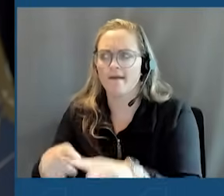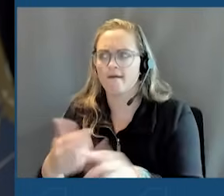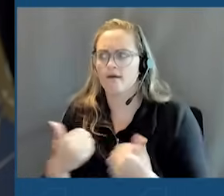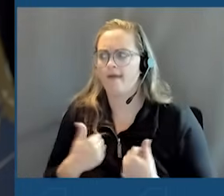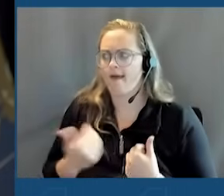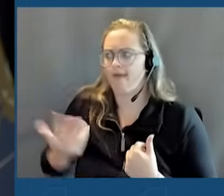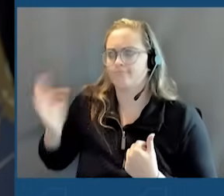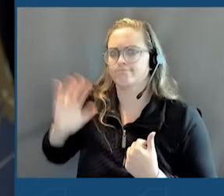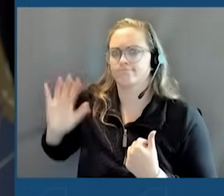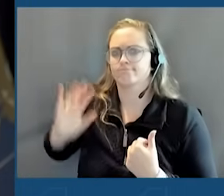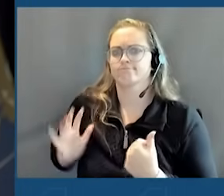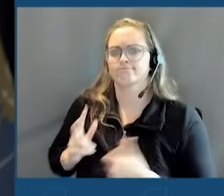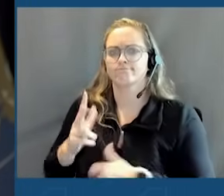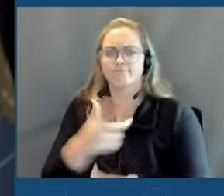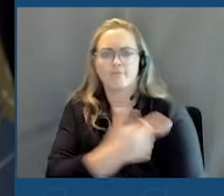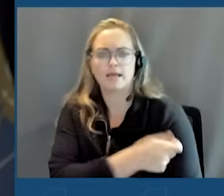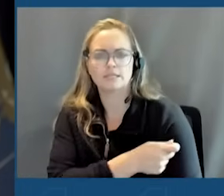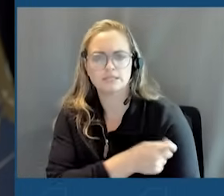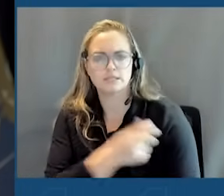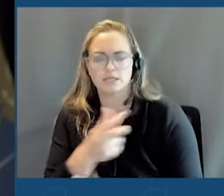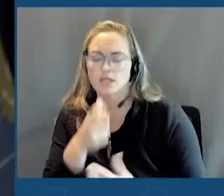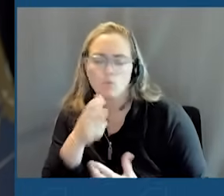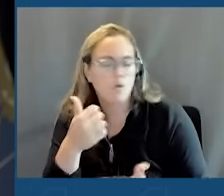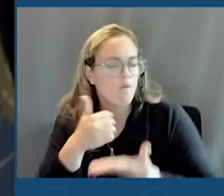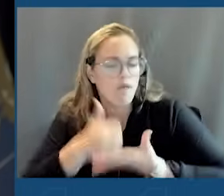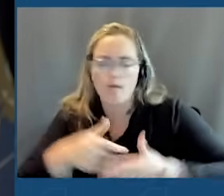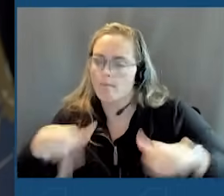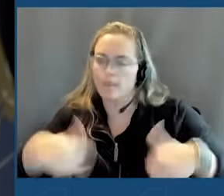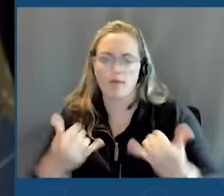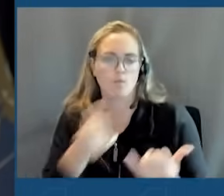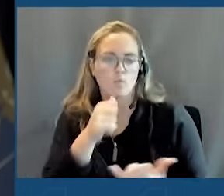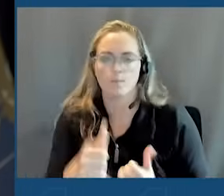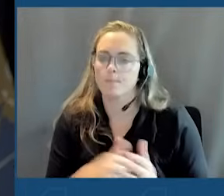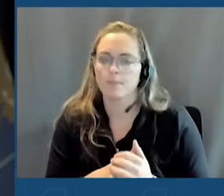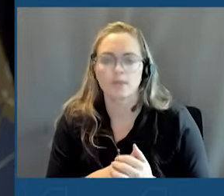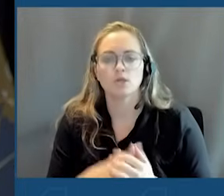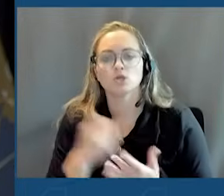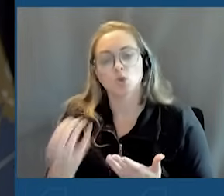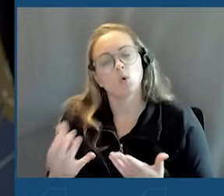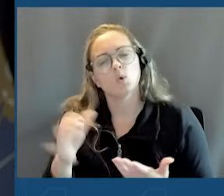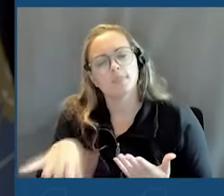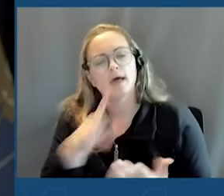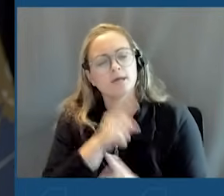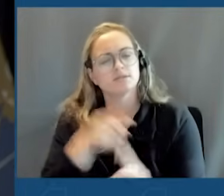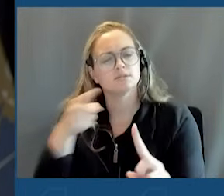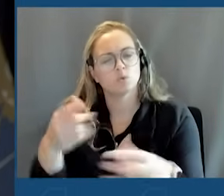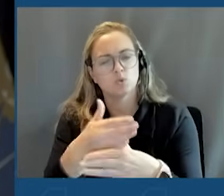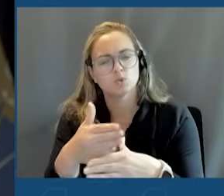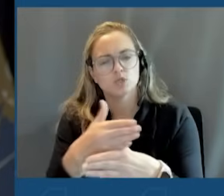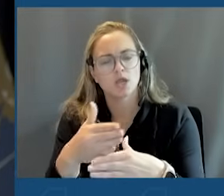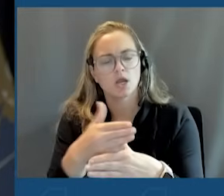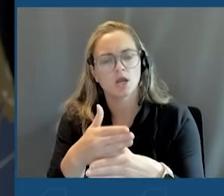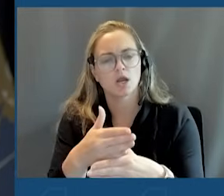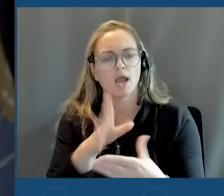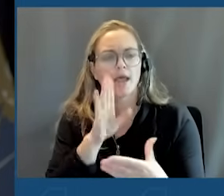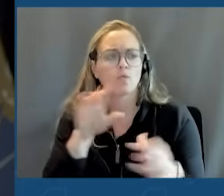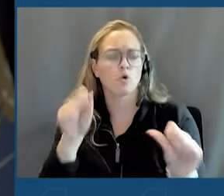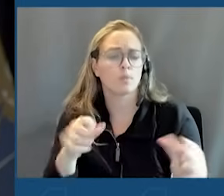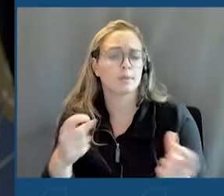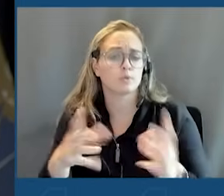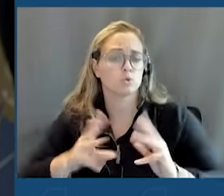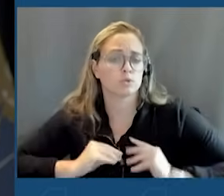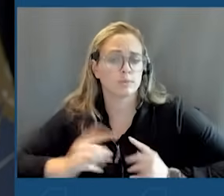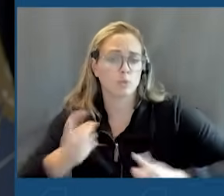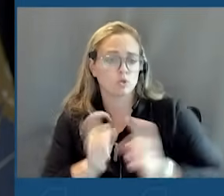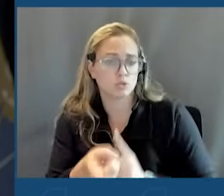had a vaccine in the past. It will not help you this time around. So that's what I wanted to share. We'll be able to take questions in a moment,